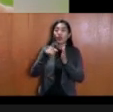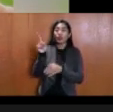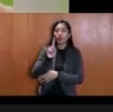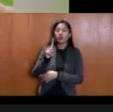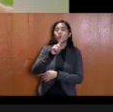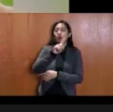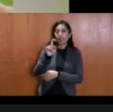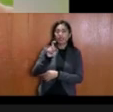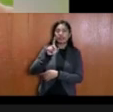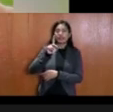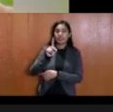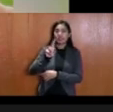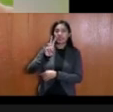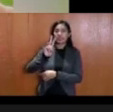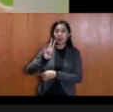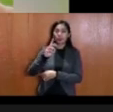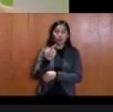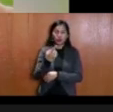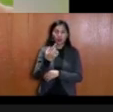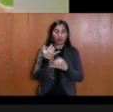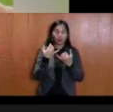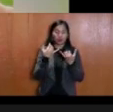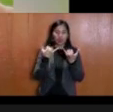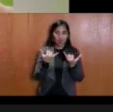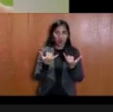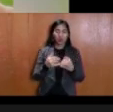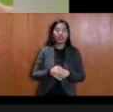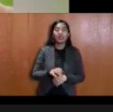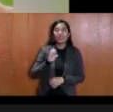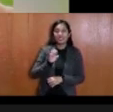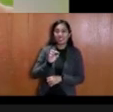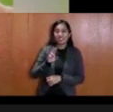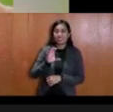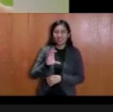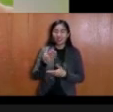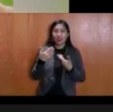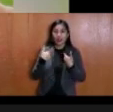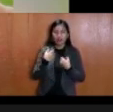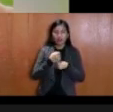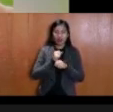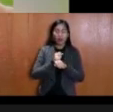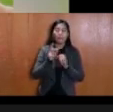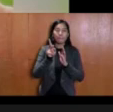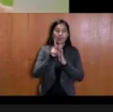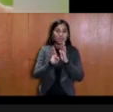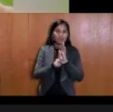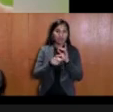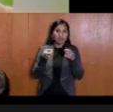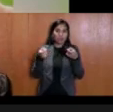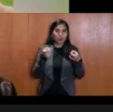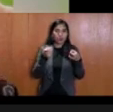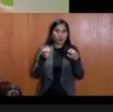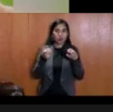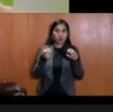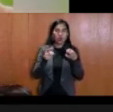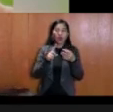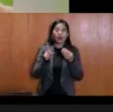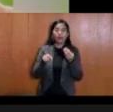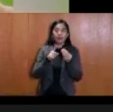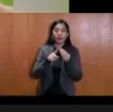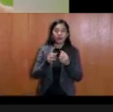the Energy Regulatory Commission has also issued the policy, the rules and regulations pertaining